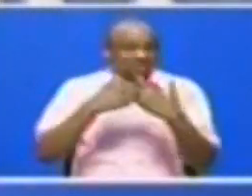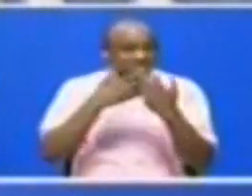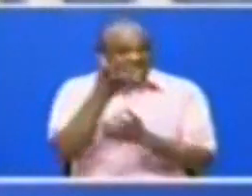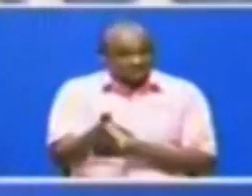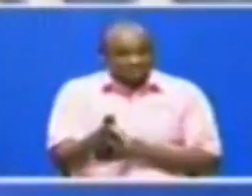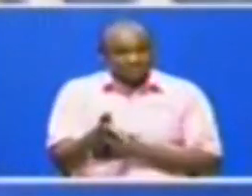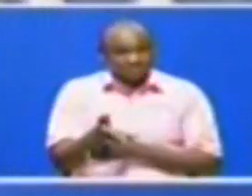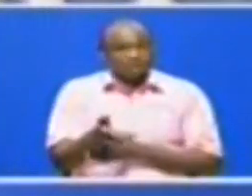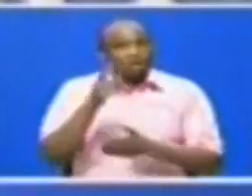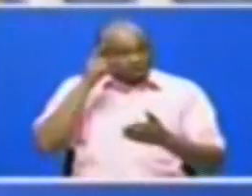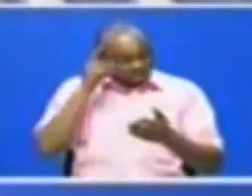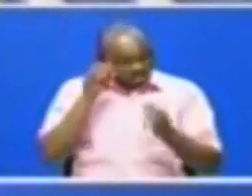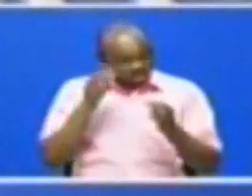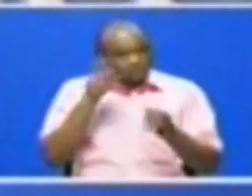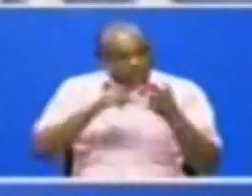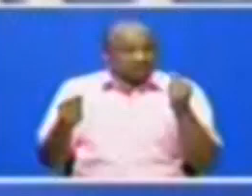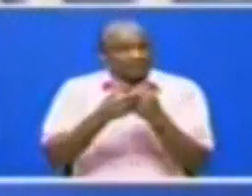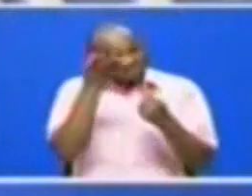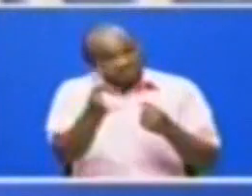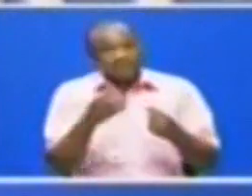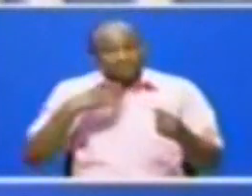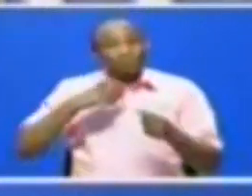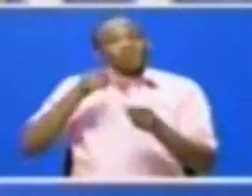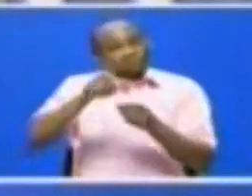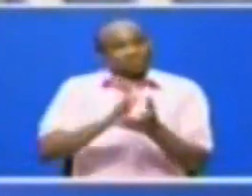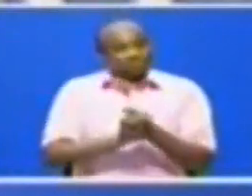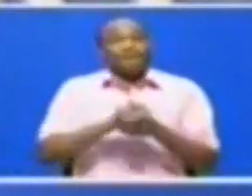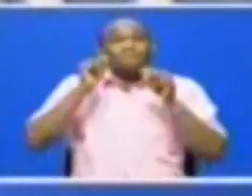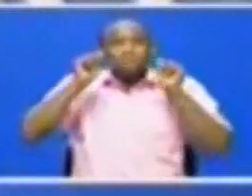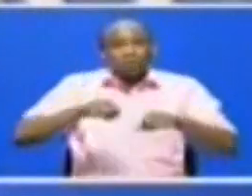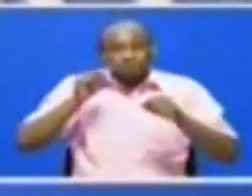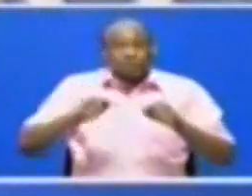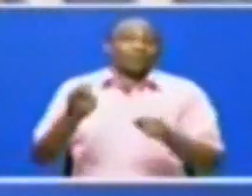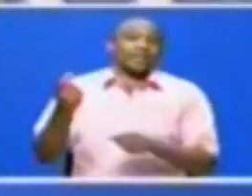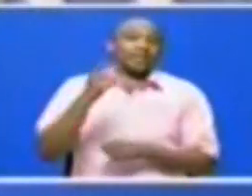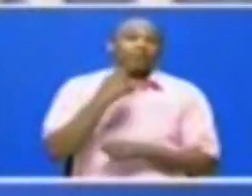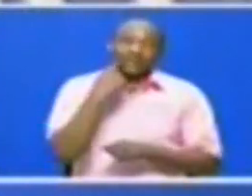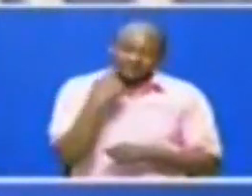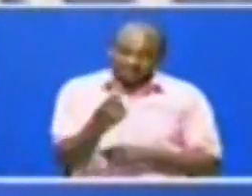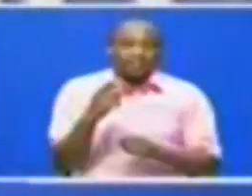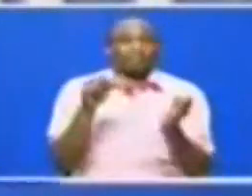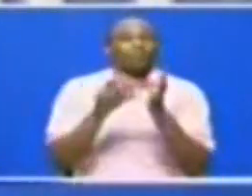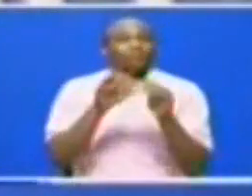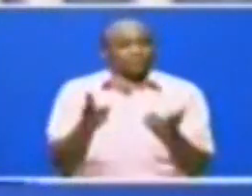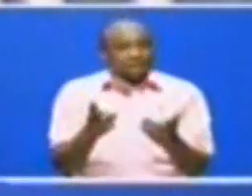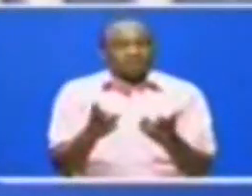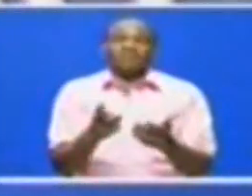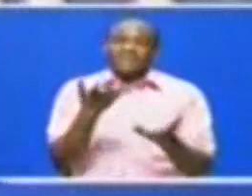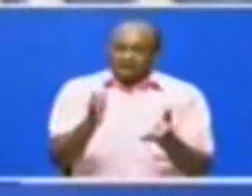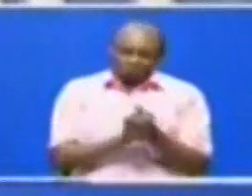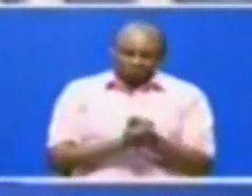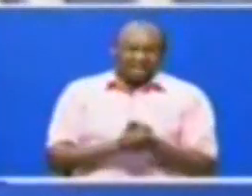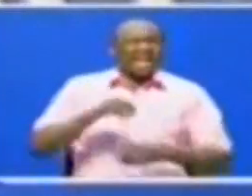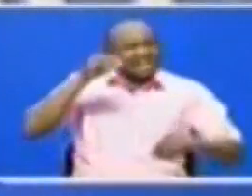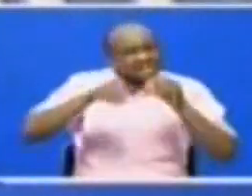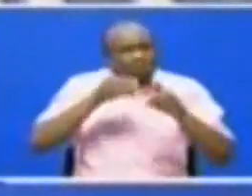if that which went wrong intentionally, we will be able to come to the root of this problem. Because look, the entire